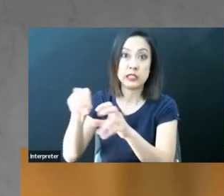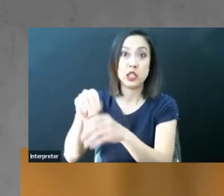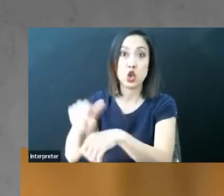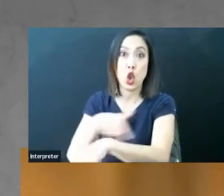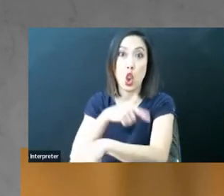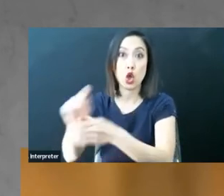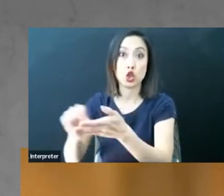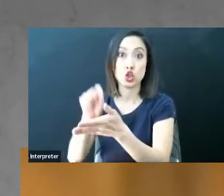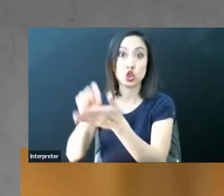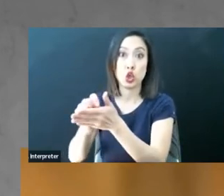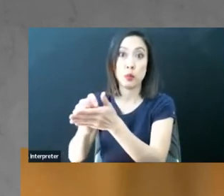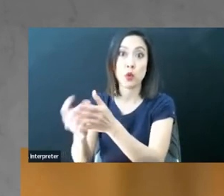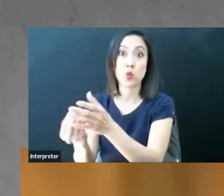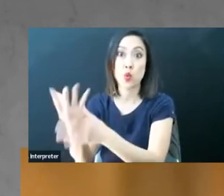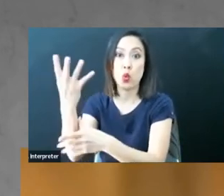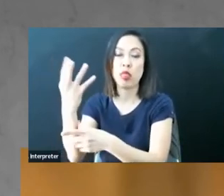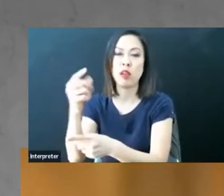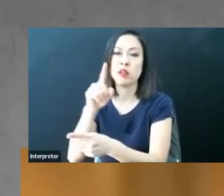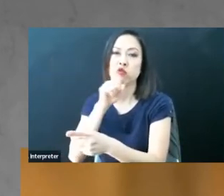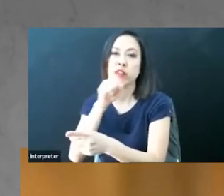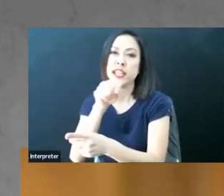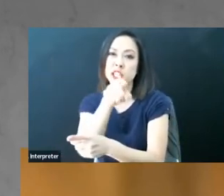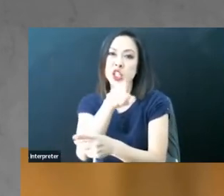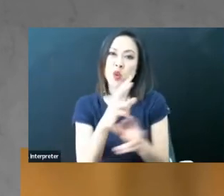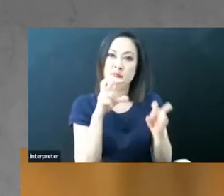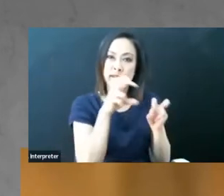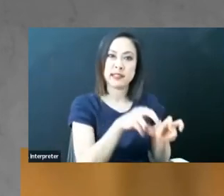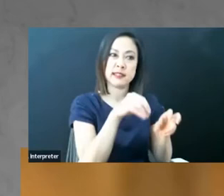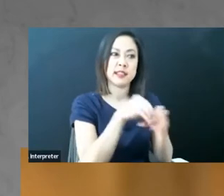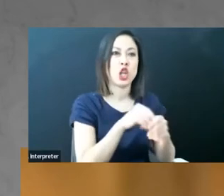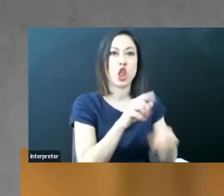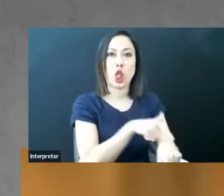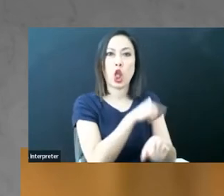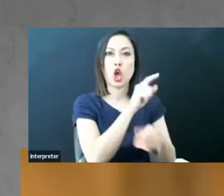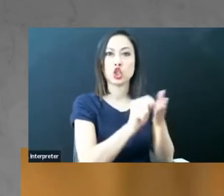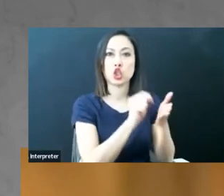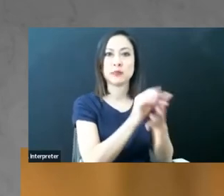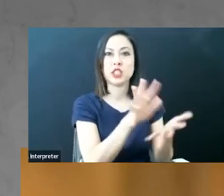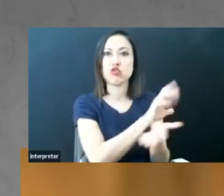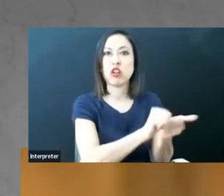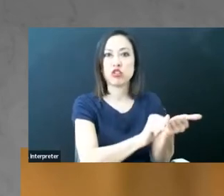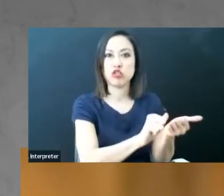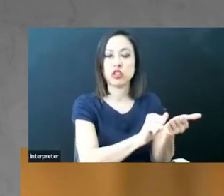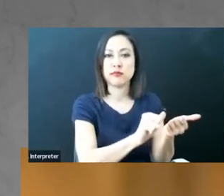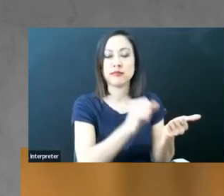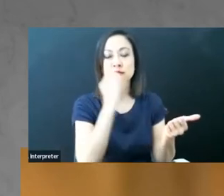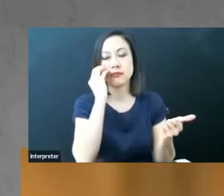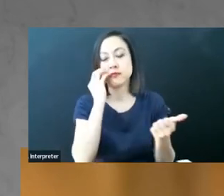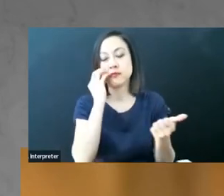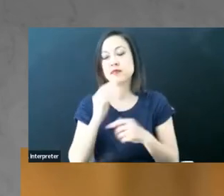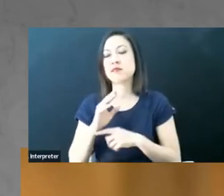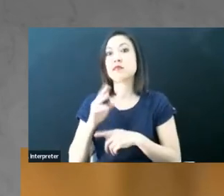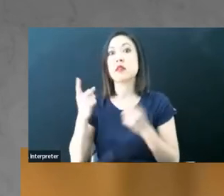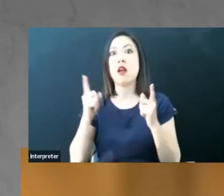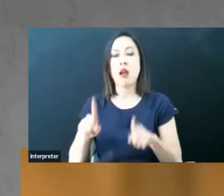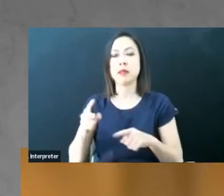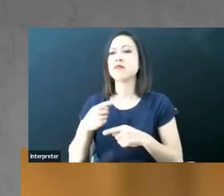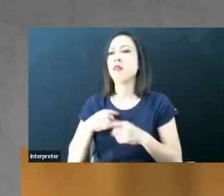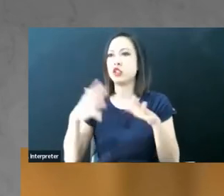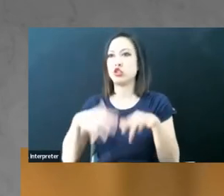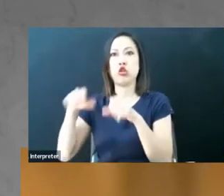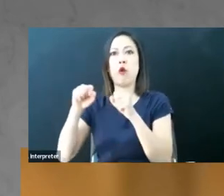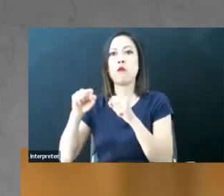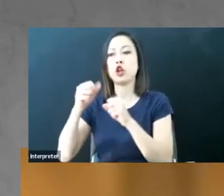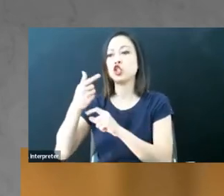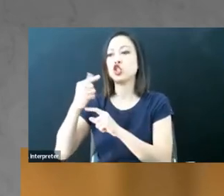my first deals. I was on the hostile takeover attempt of Gillette. And the CEO at the